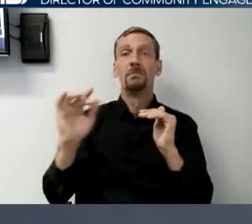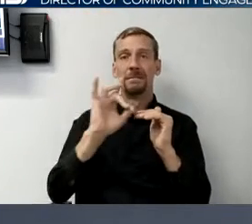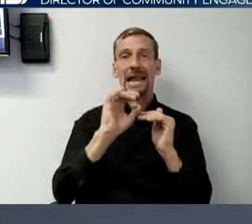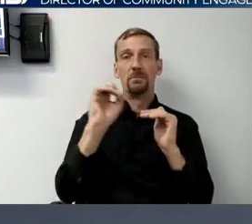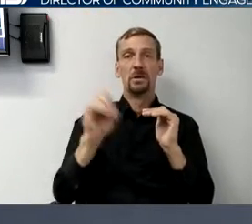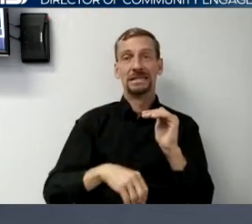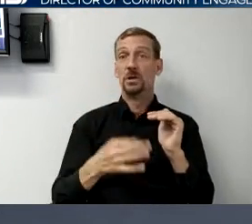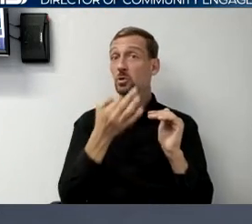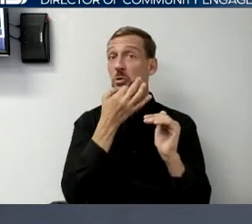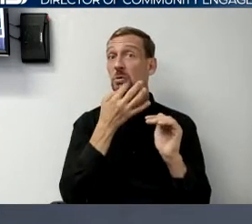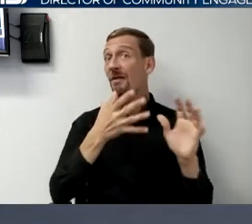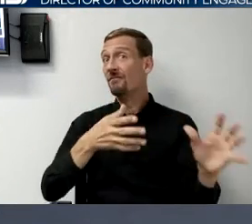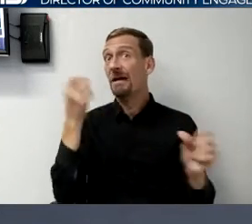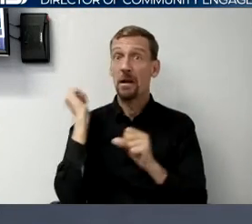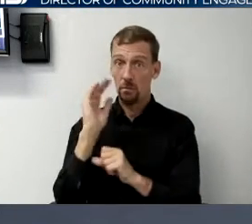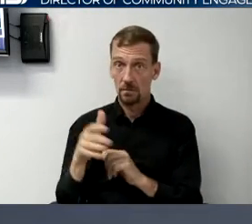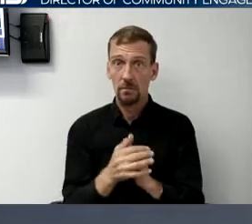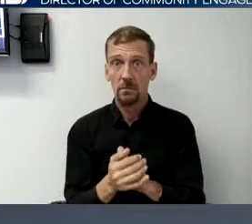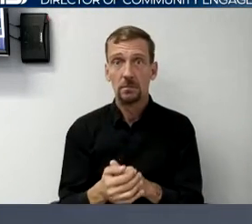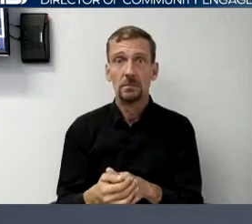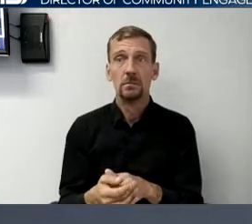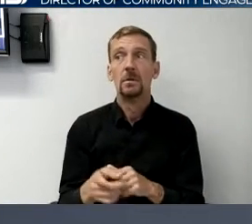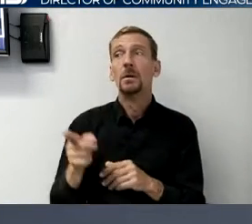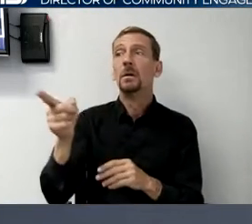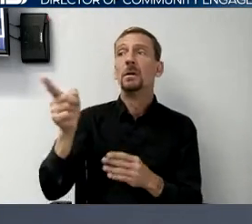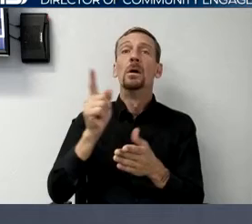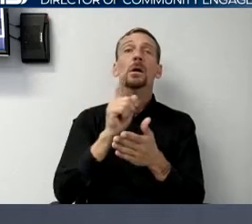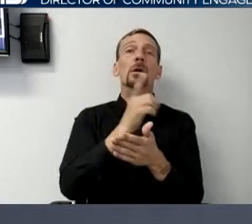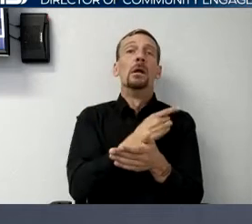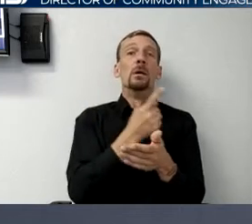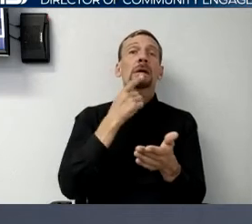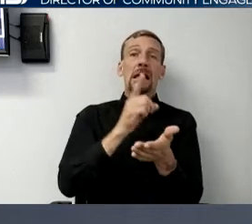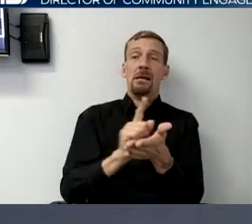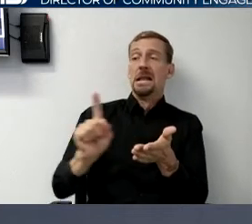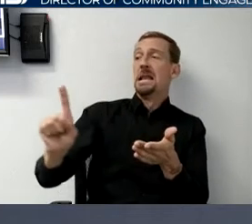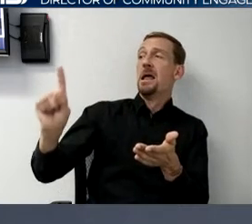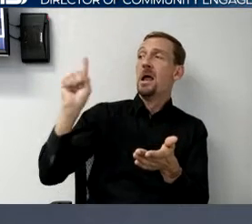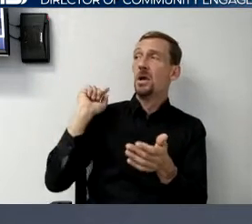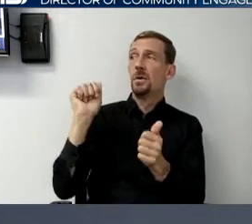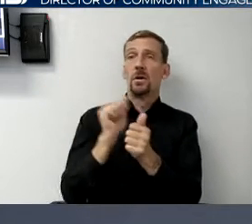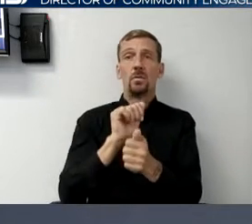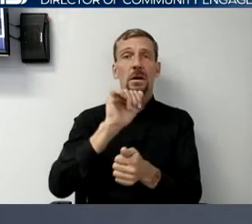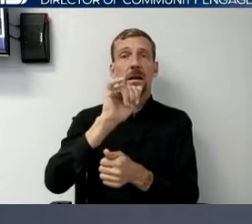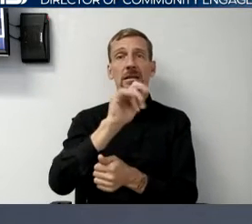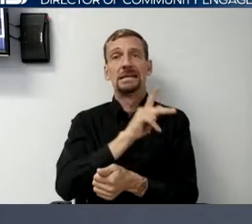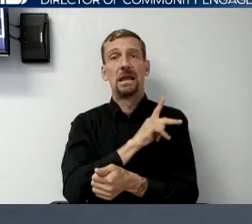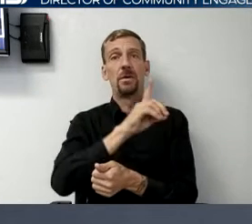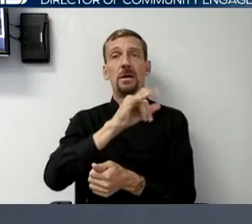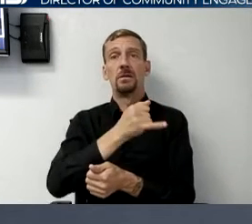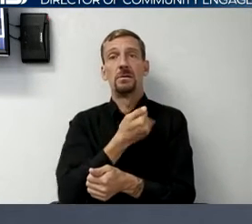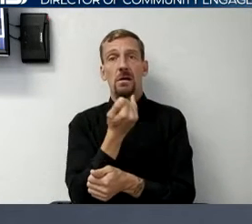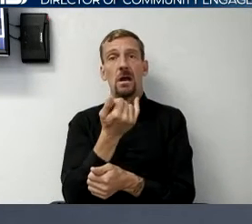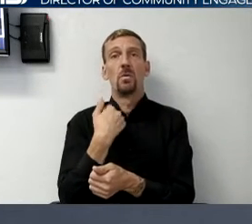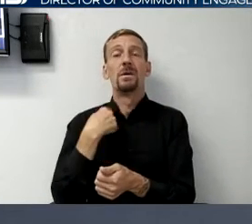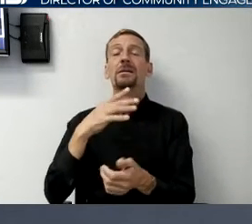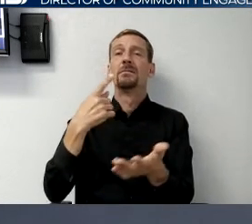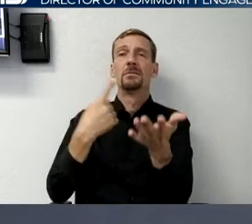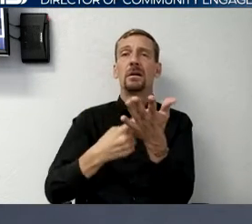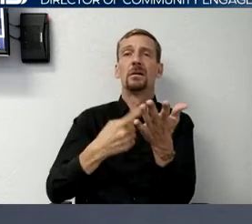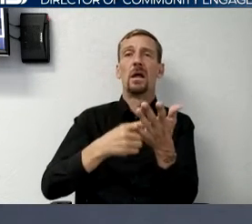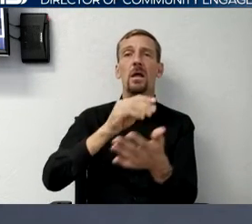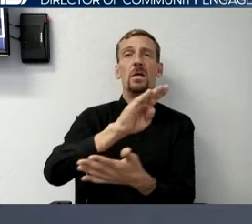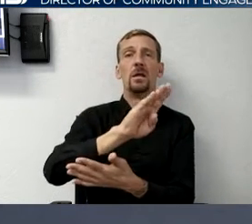time. Okay, so last week during the meeting with Carrie and John, we referred to the bubble.